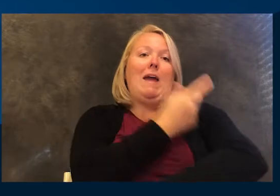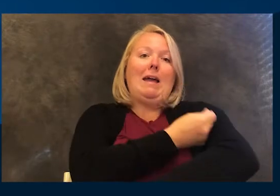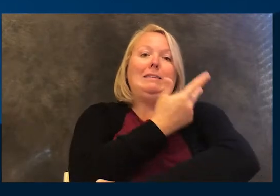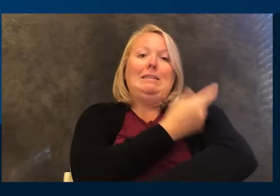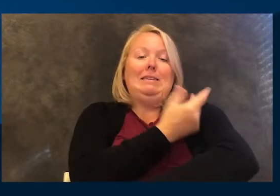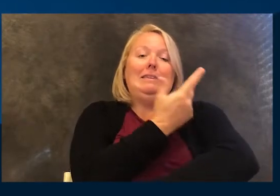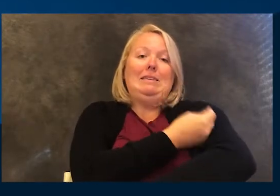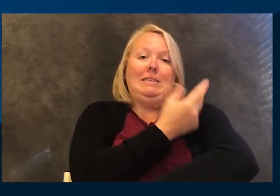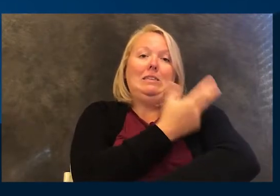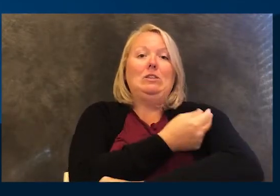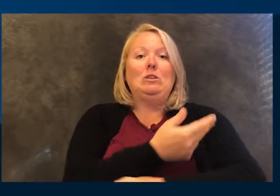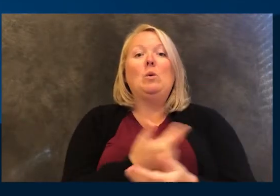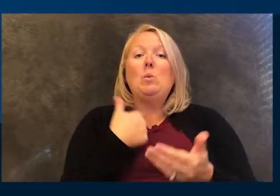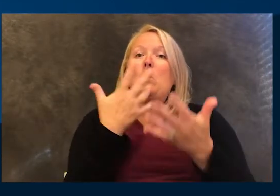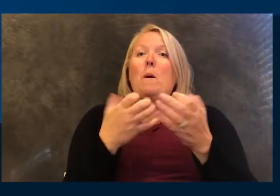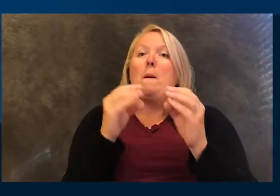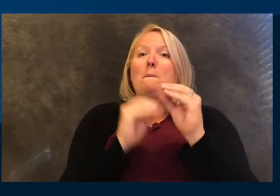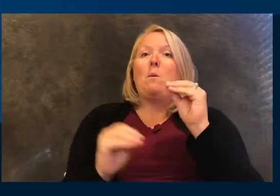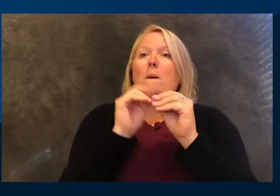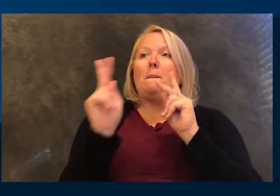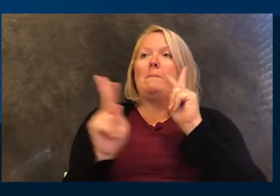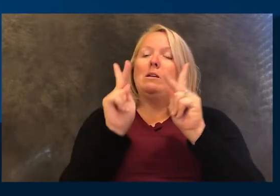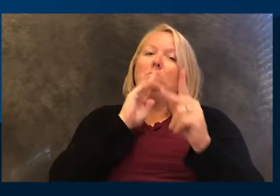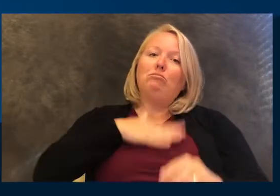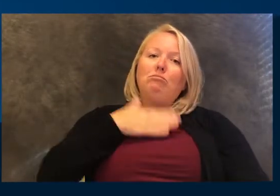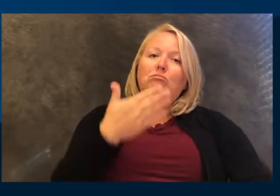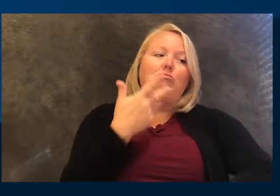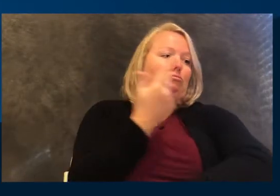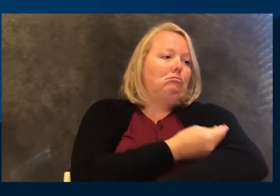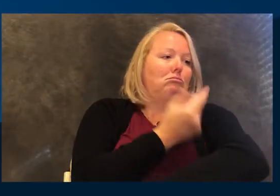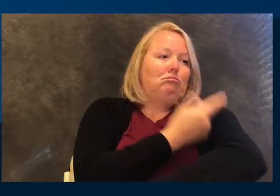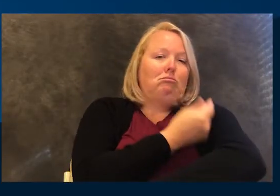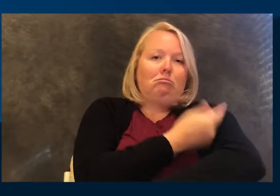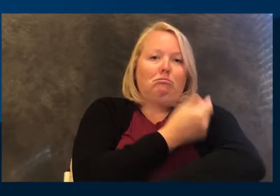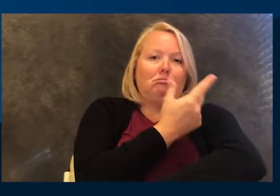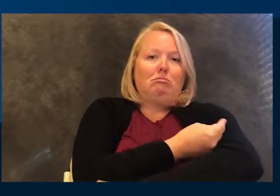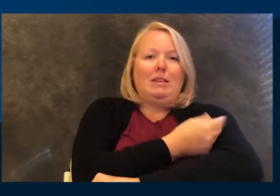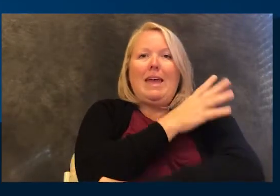possible to increase vaccination rates and progress, including other